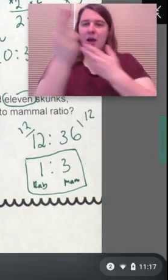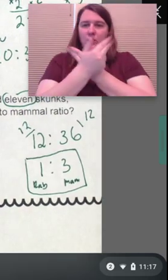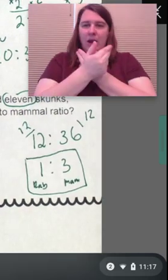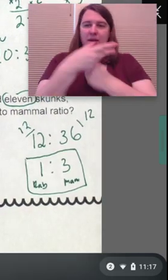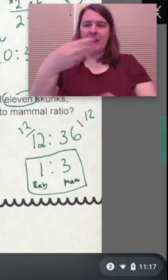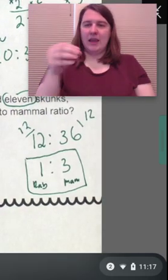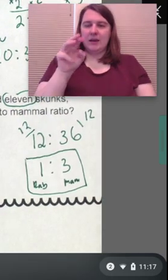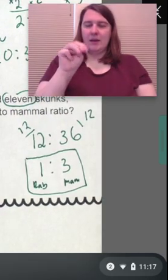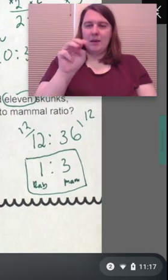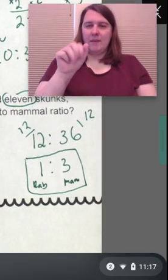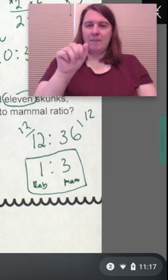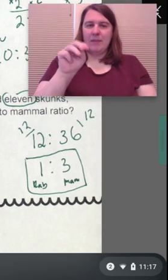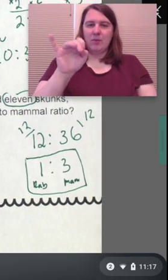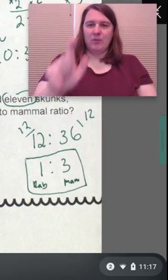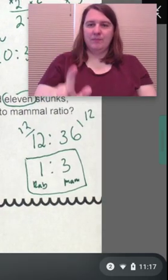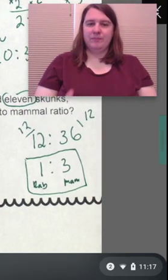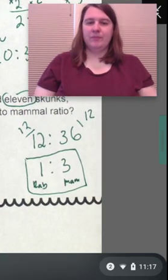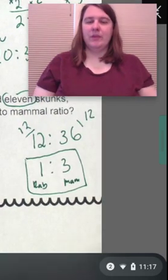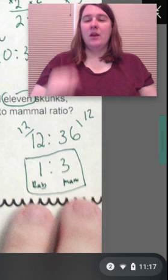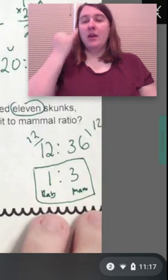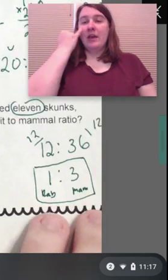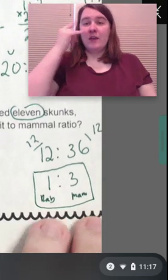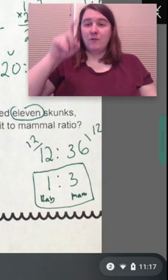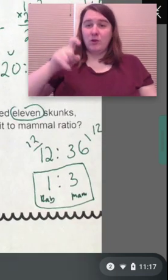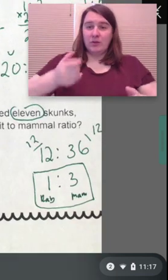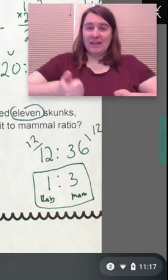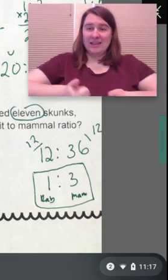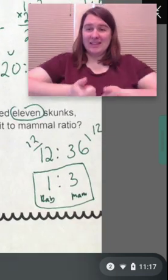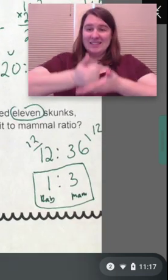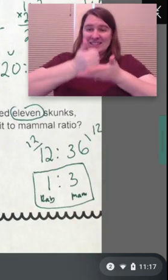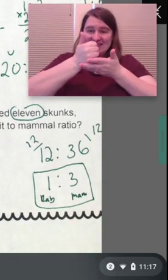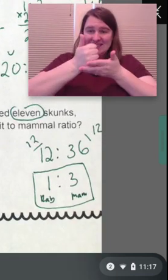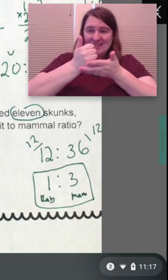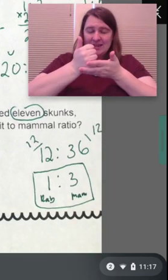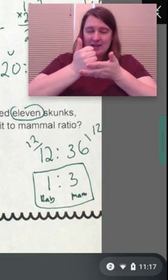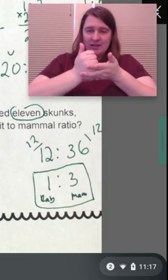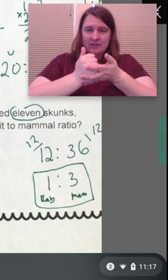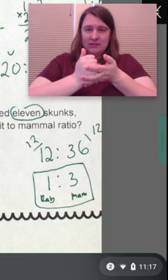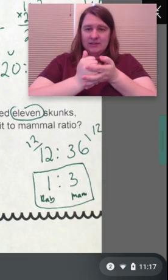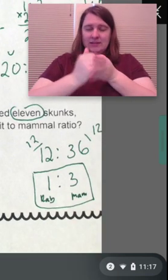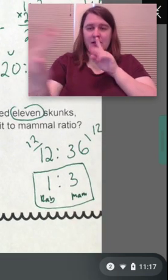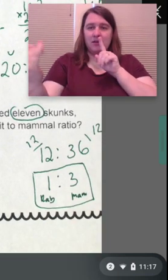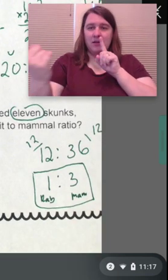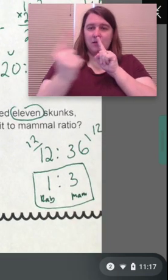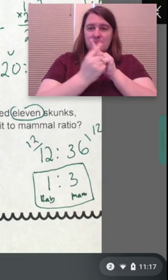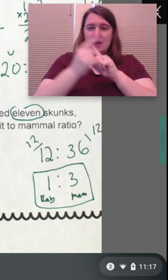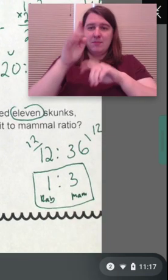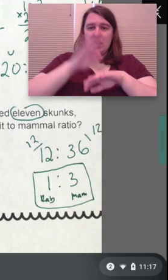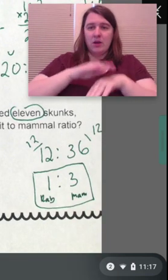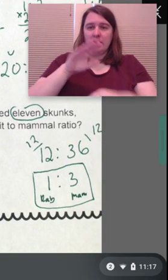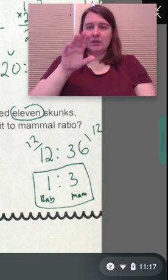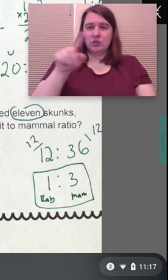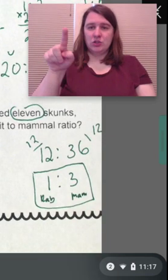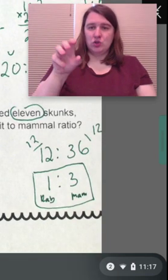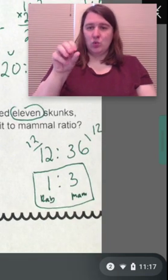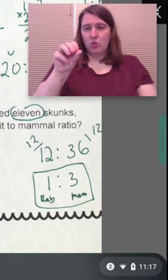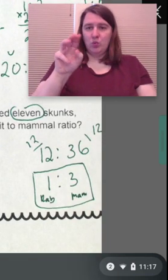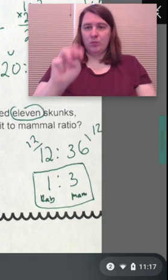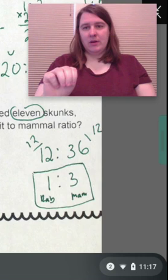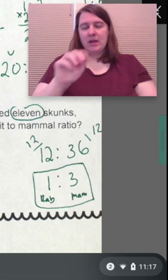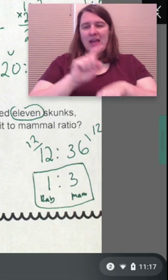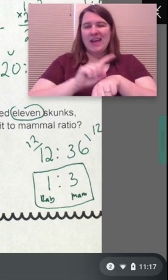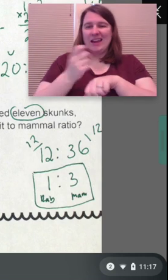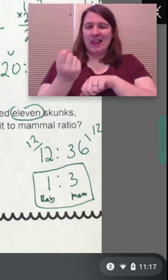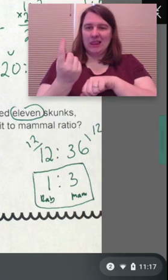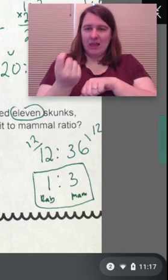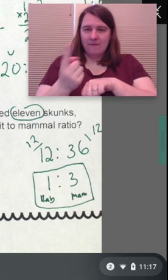okay, my rabbit and mammal. If you need assistance, meet me on